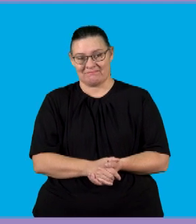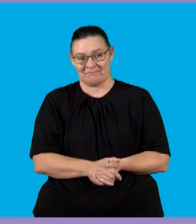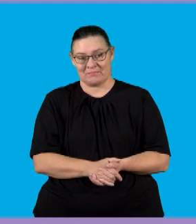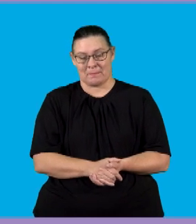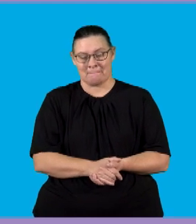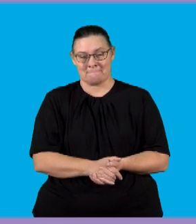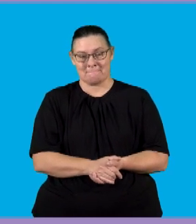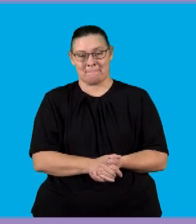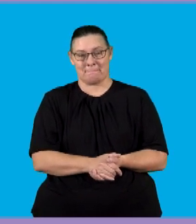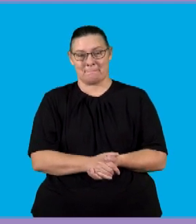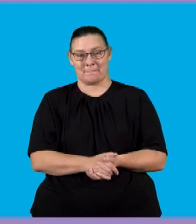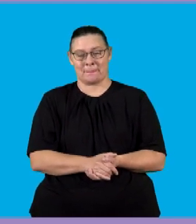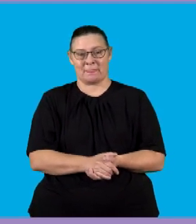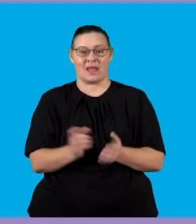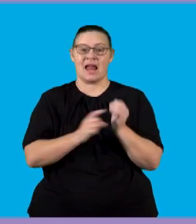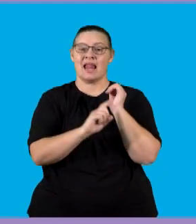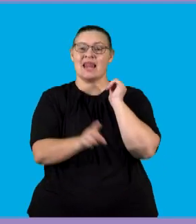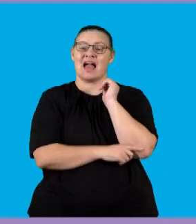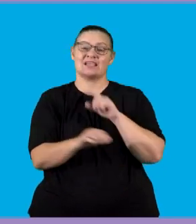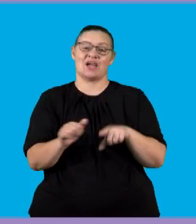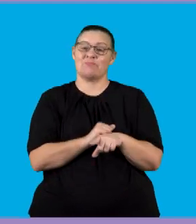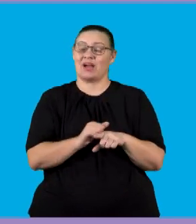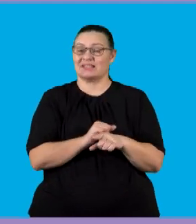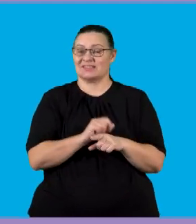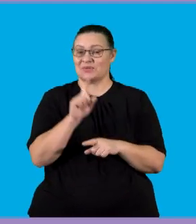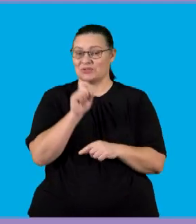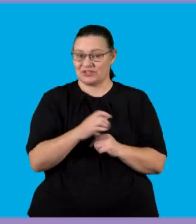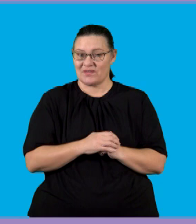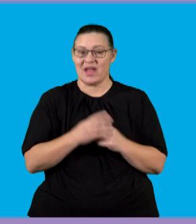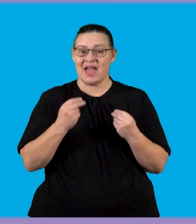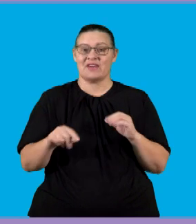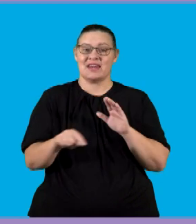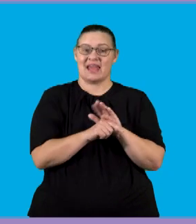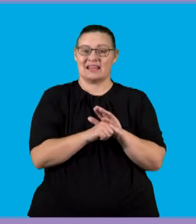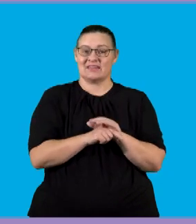1. Let's look at our last practice question there. We have a